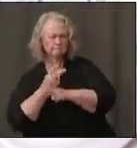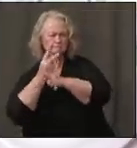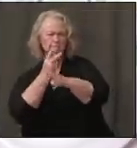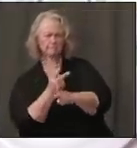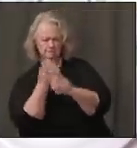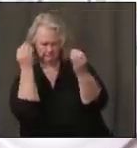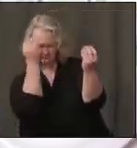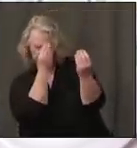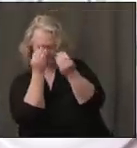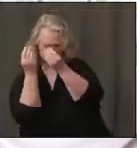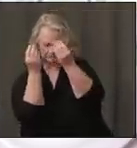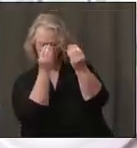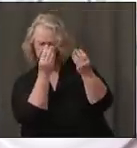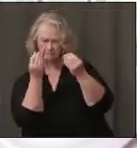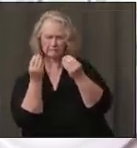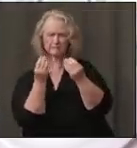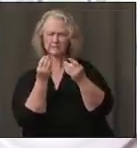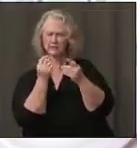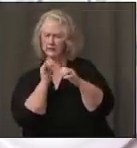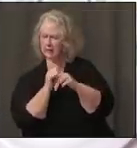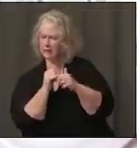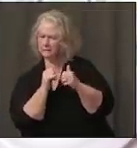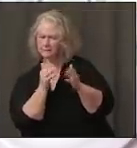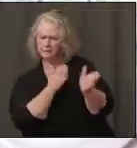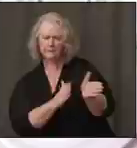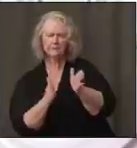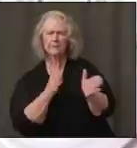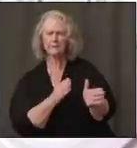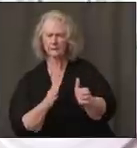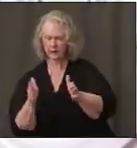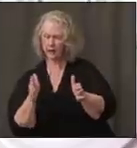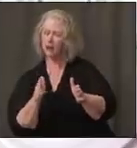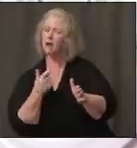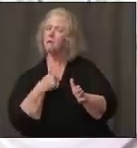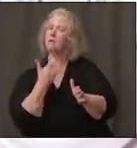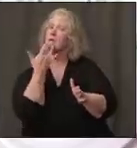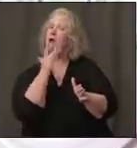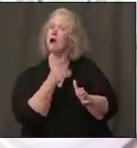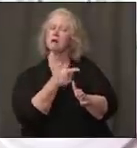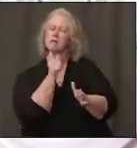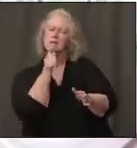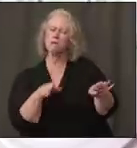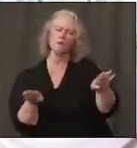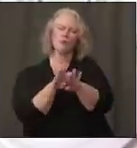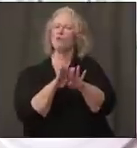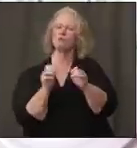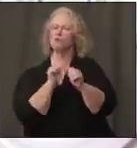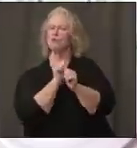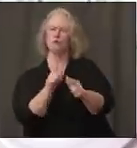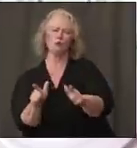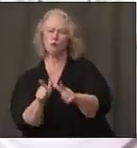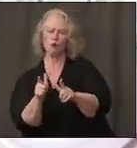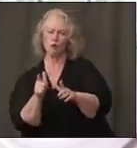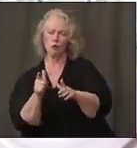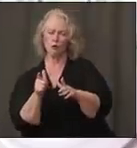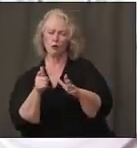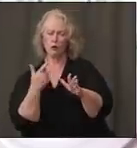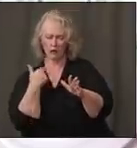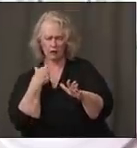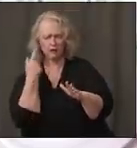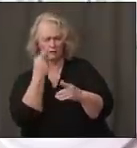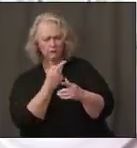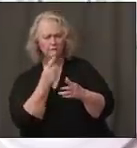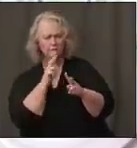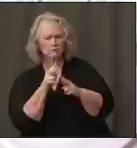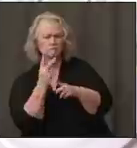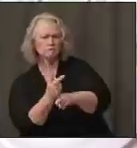came to population-based mitigation. And there were certain activities that continued in this state. I think it was very thoughtful and prudent, the approach that the state